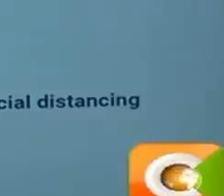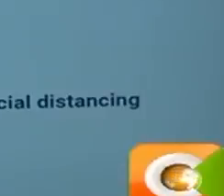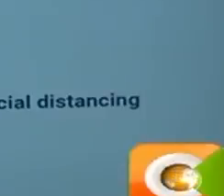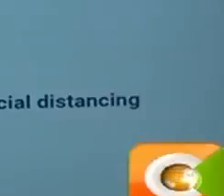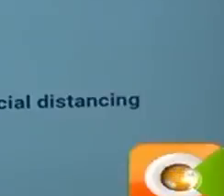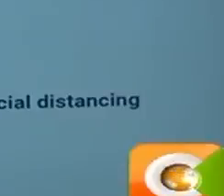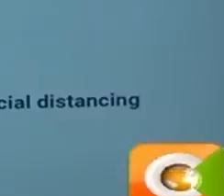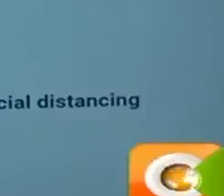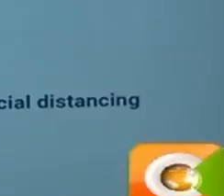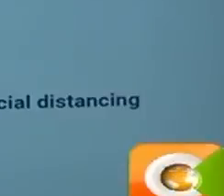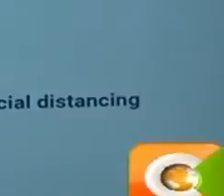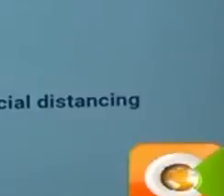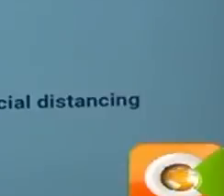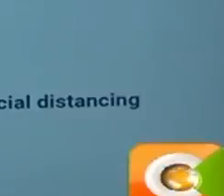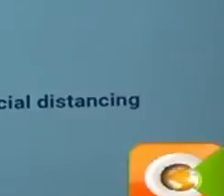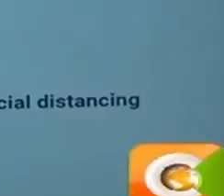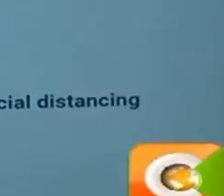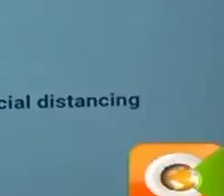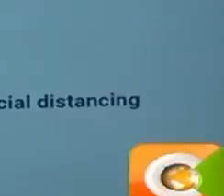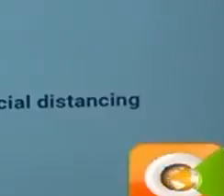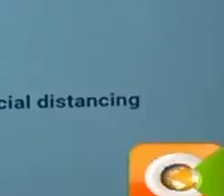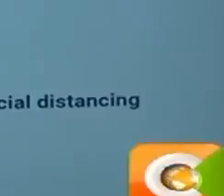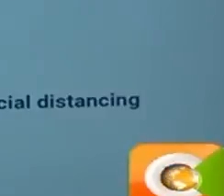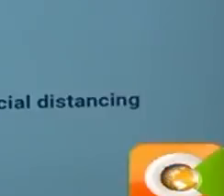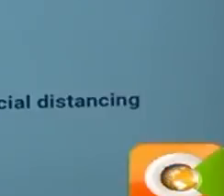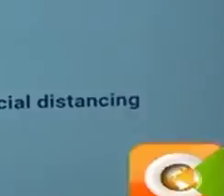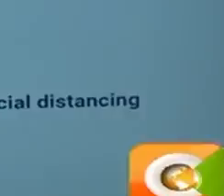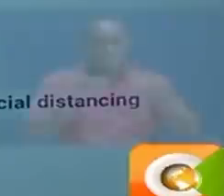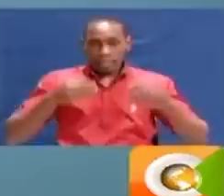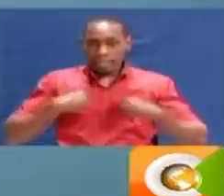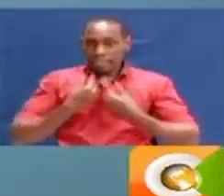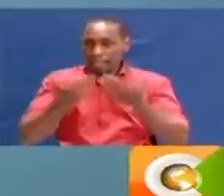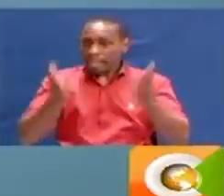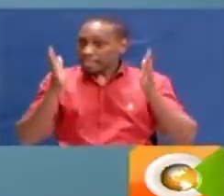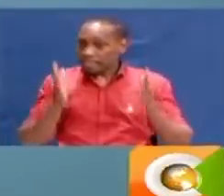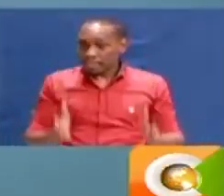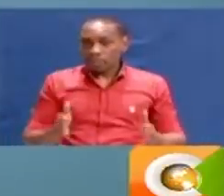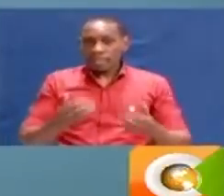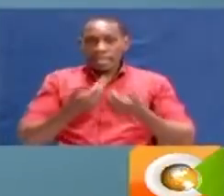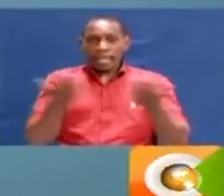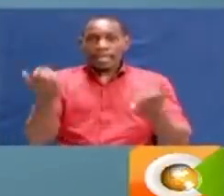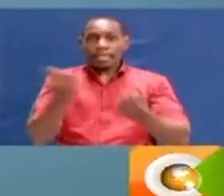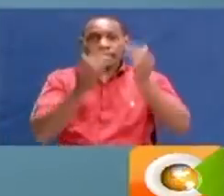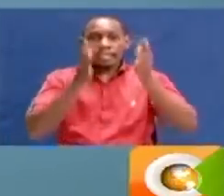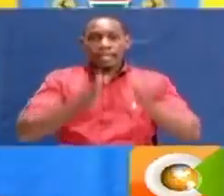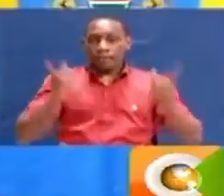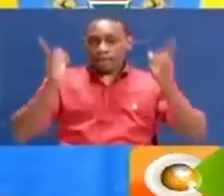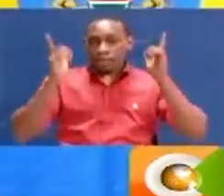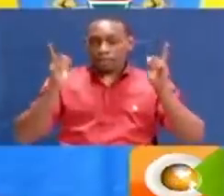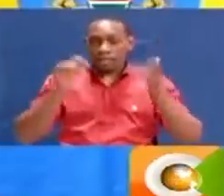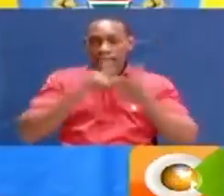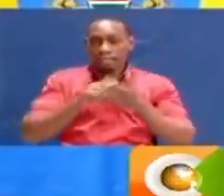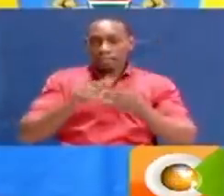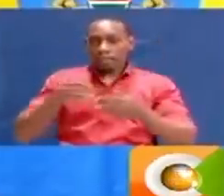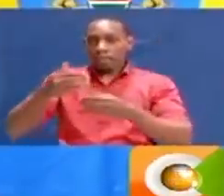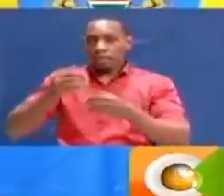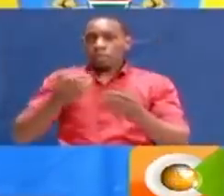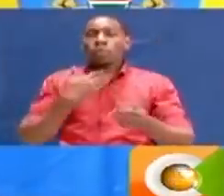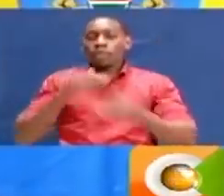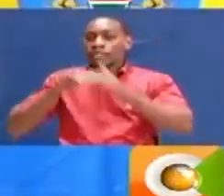anybody, any truck driver, going to cross the border. Before you leave, before you get into a vehicle to